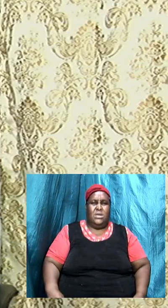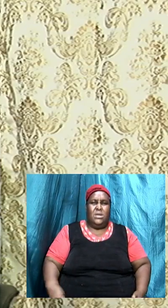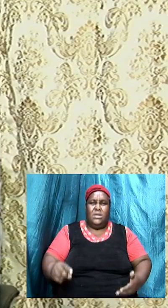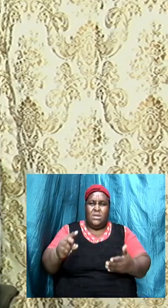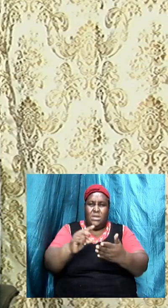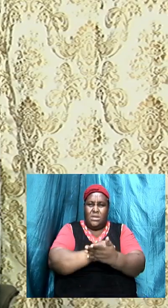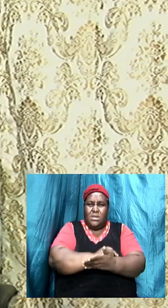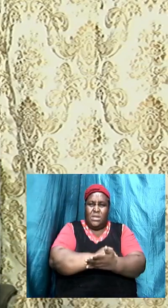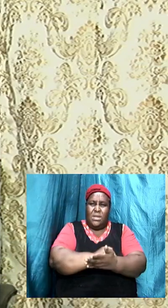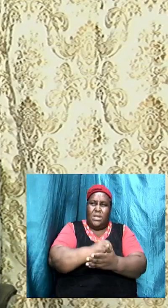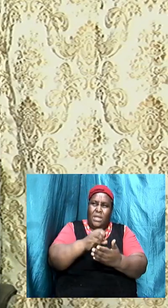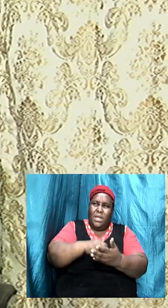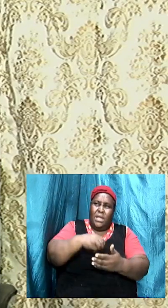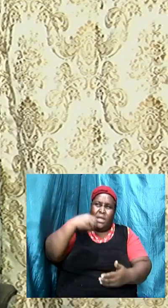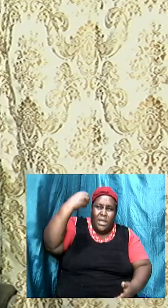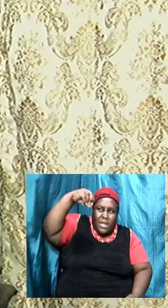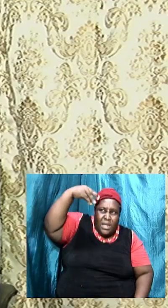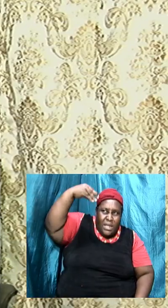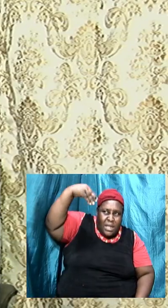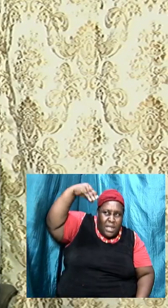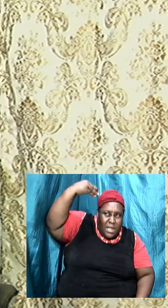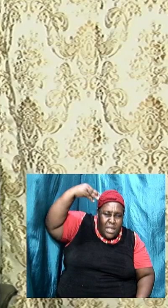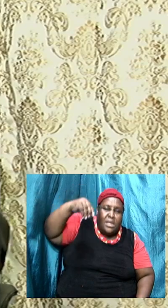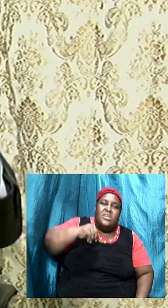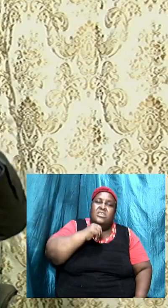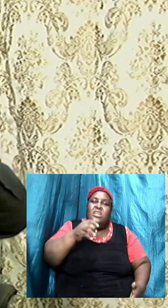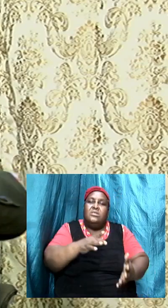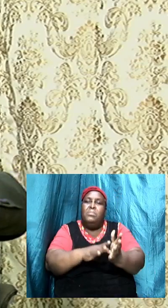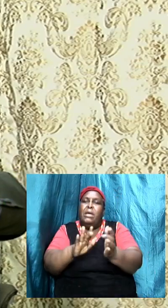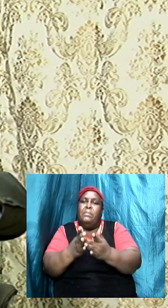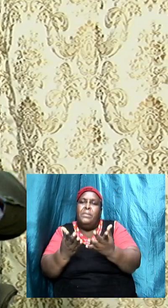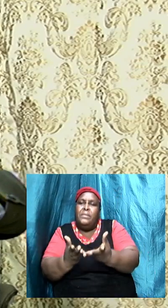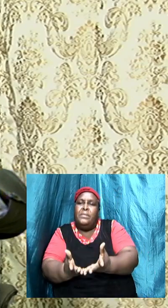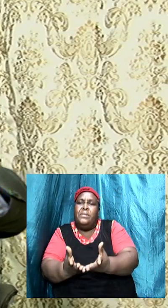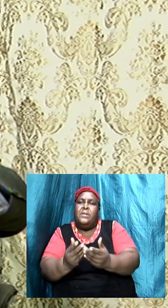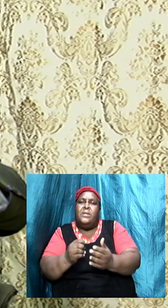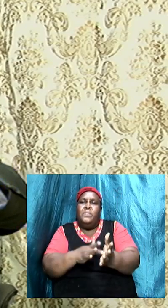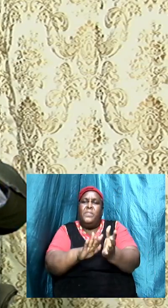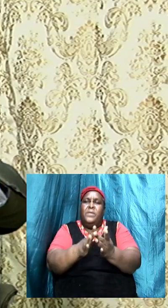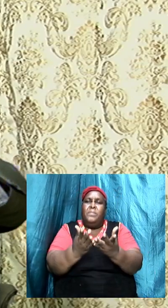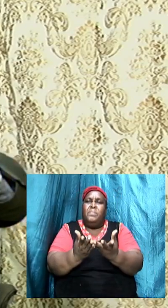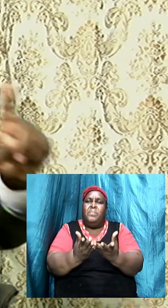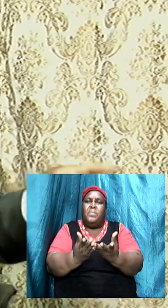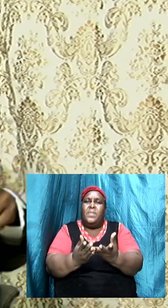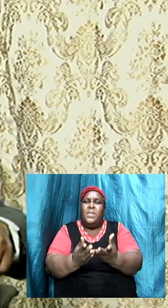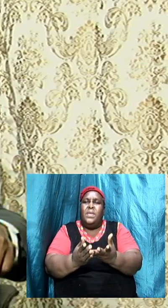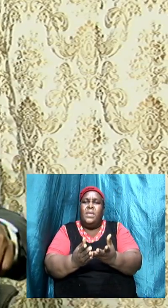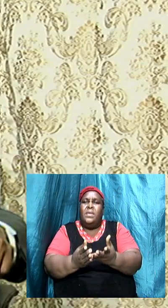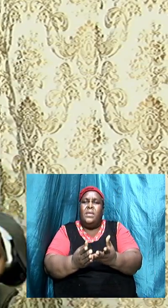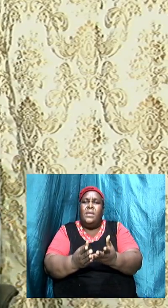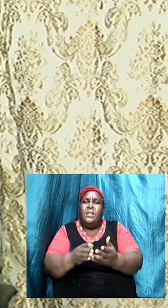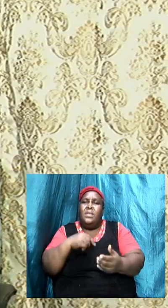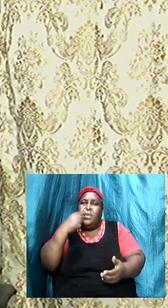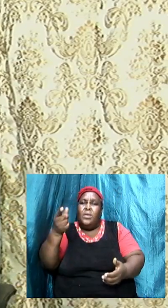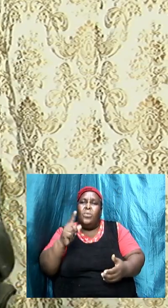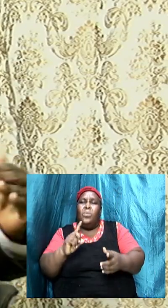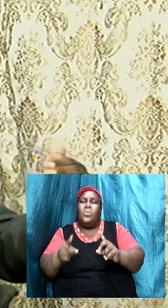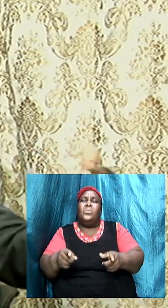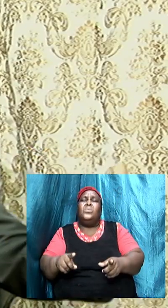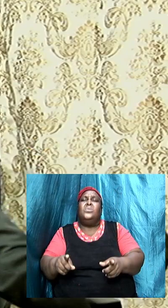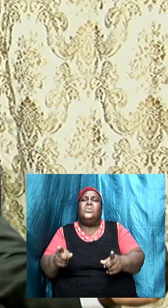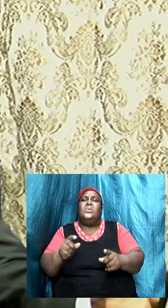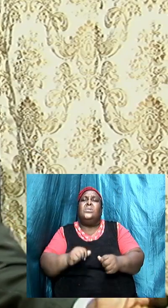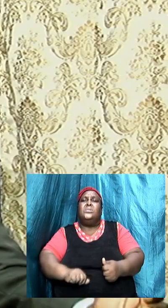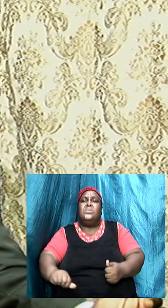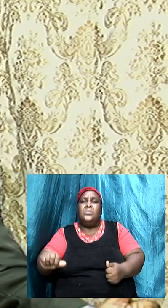The doctrine of sprinkling, it's unbiblical. The Bible says that they went to Enon to baptize because